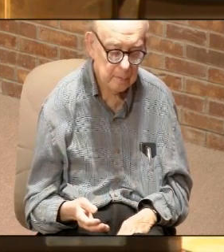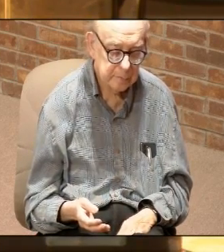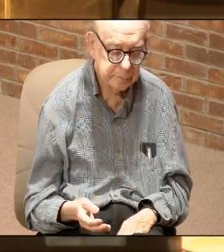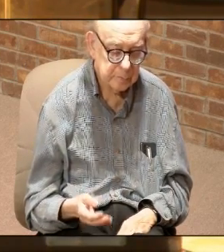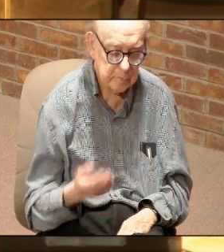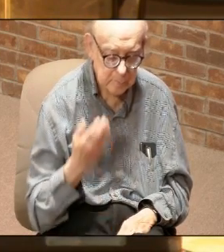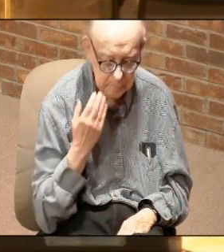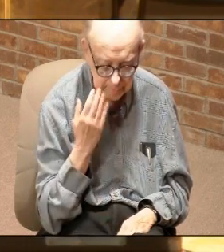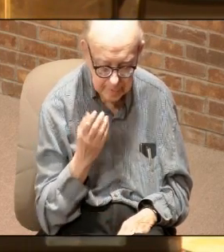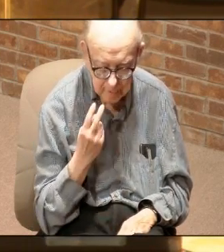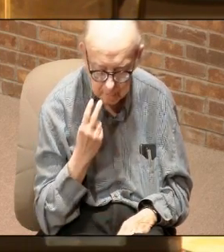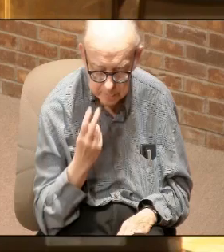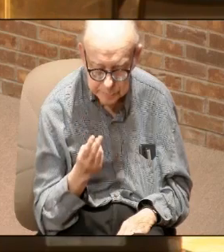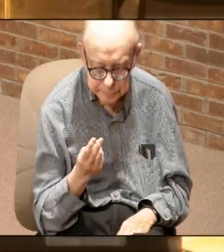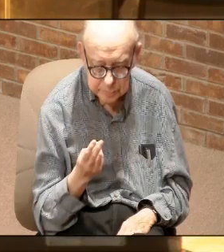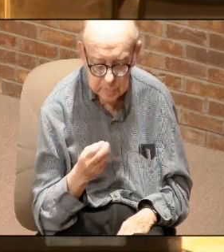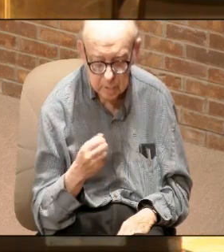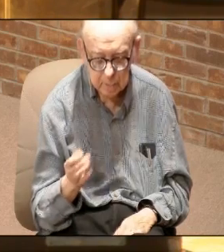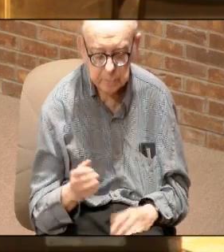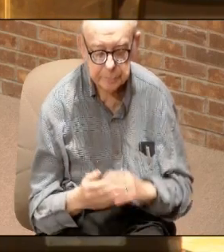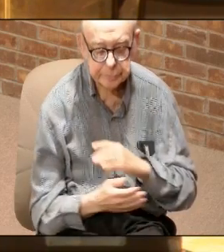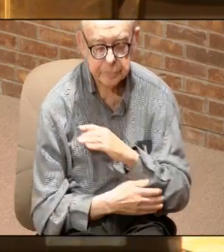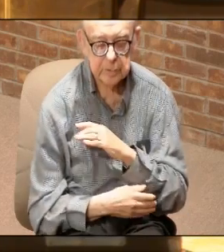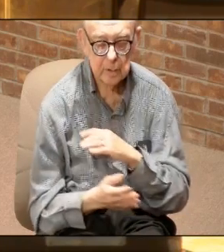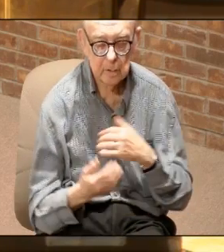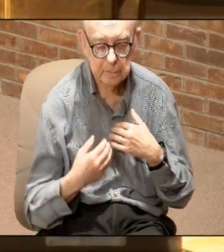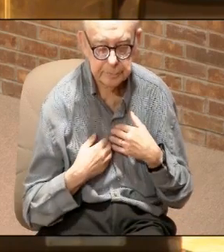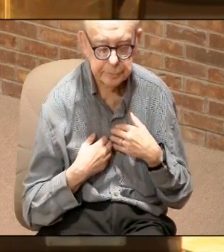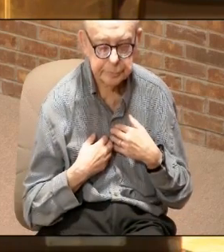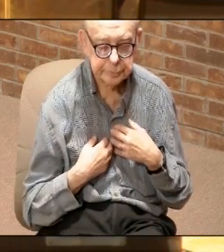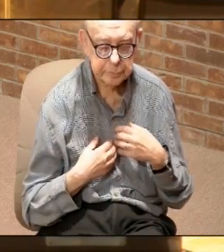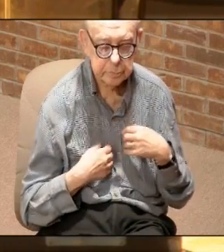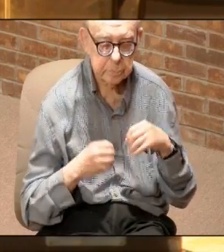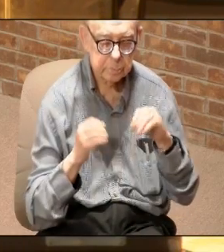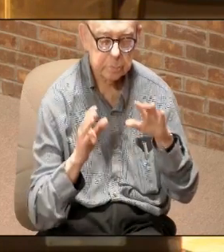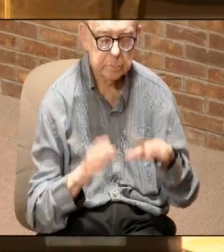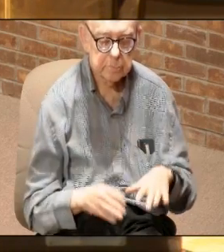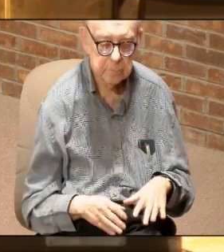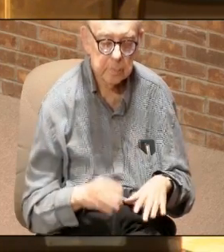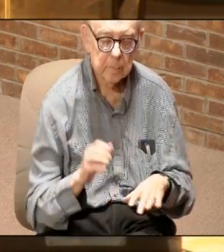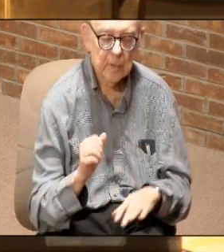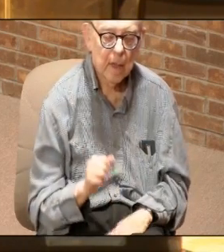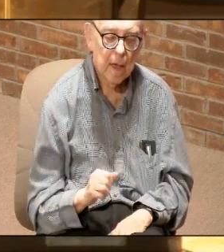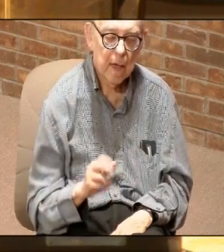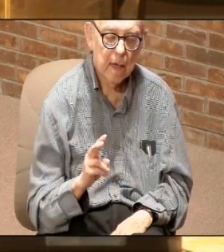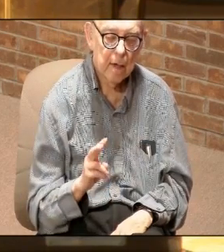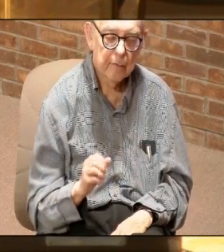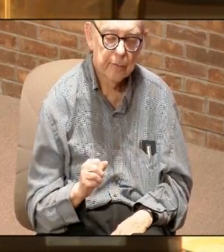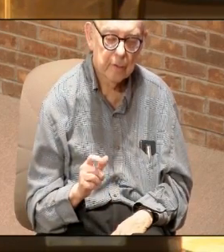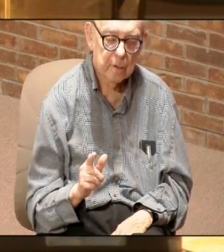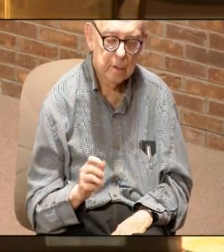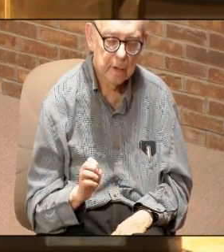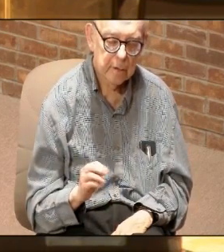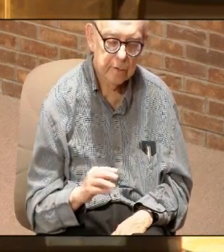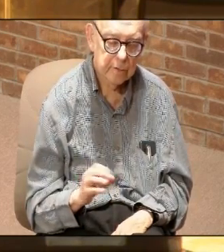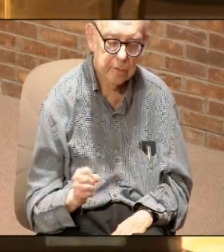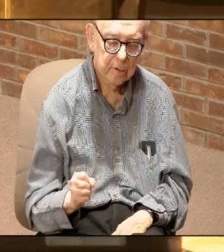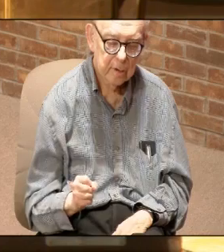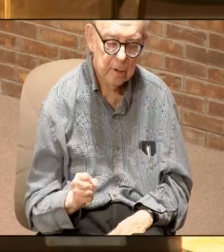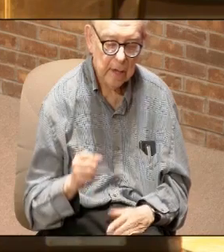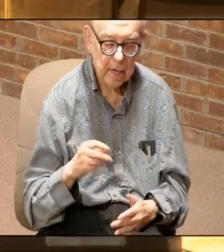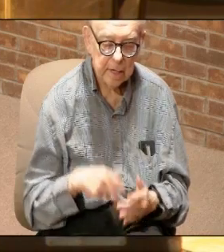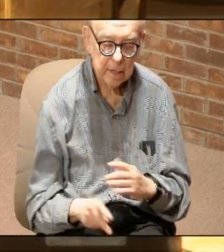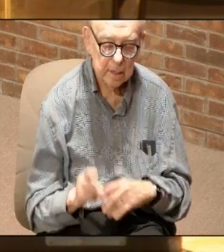I don't know if you see, but in other countries where they've had snow, the avalanches that have already started killing people and burying